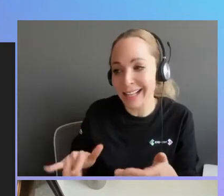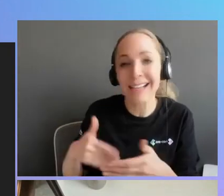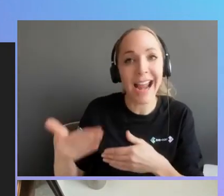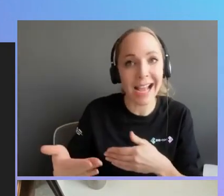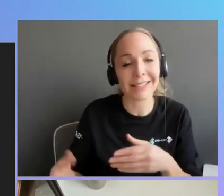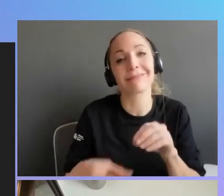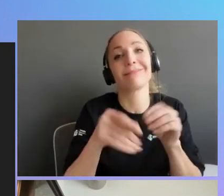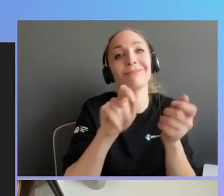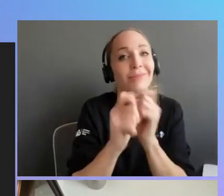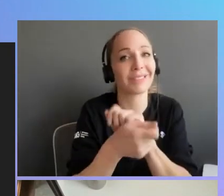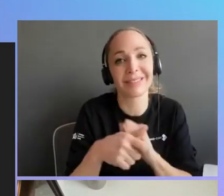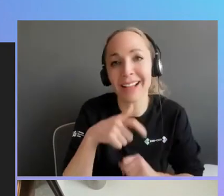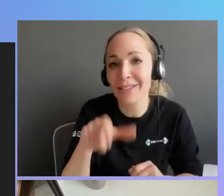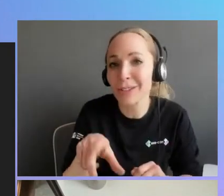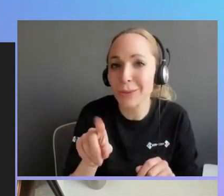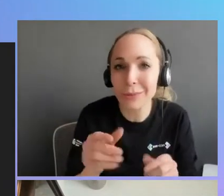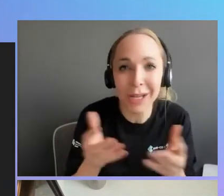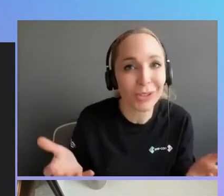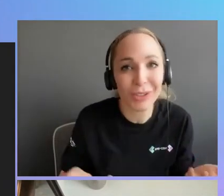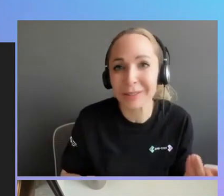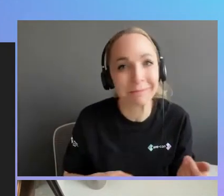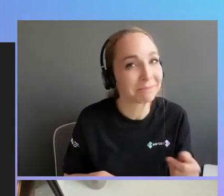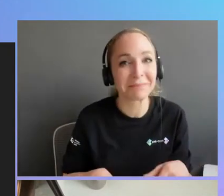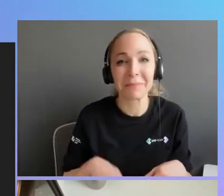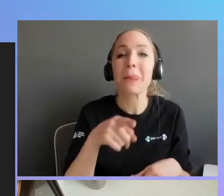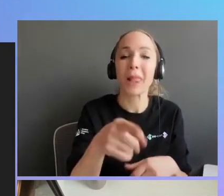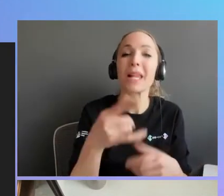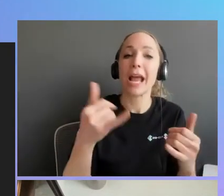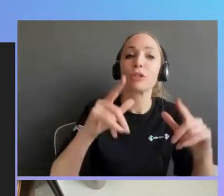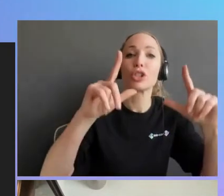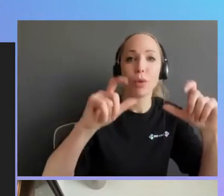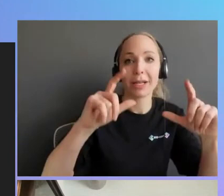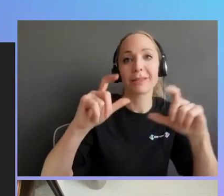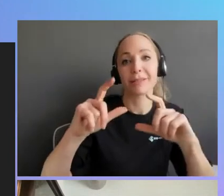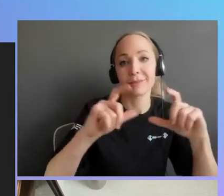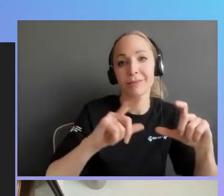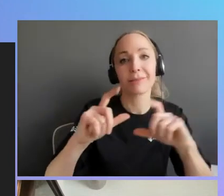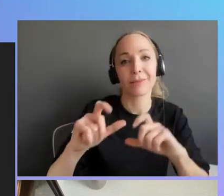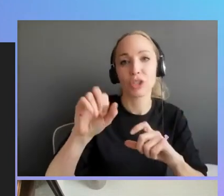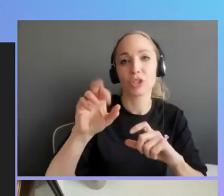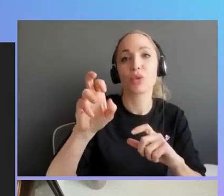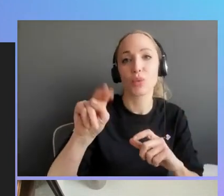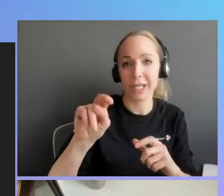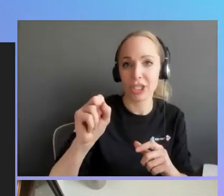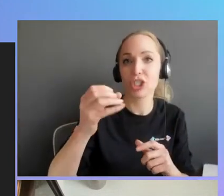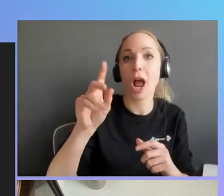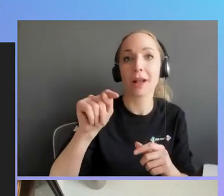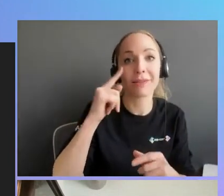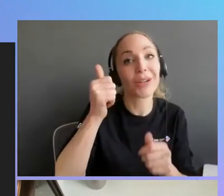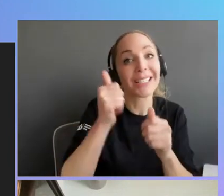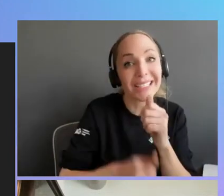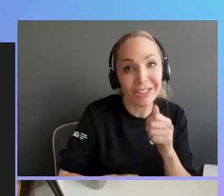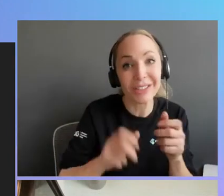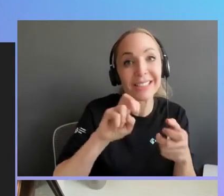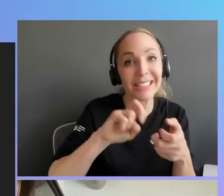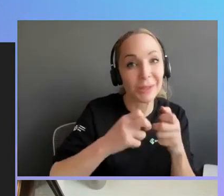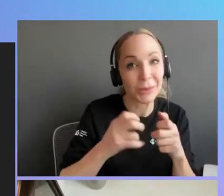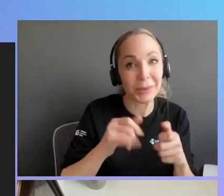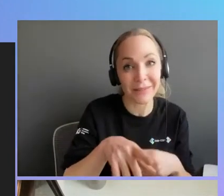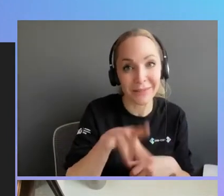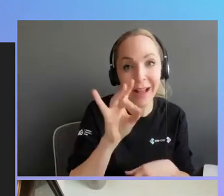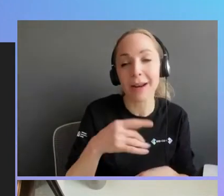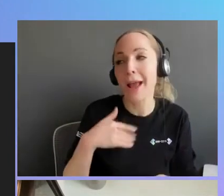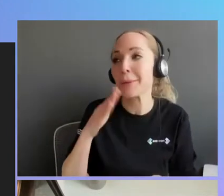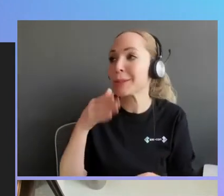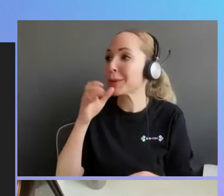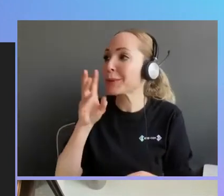screenshots to make our reporting a little better. When I generate a report, we'll get screenshots for each issue found. I'm going to take a sip of water.